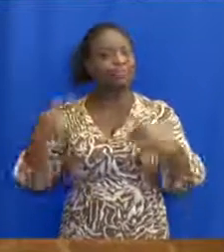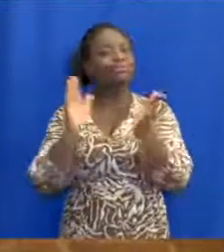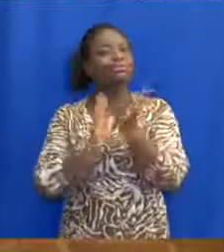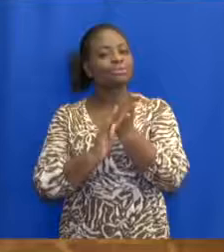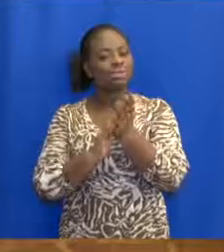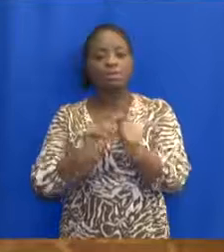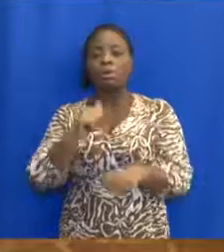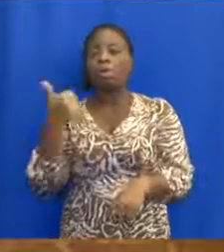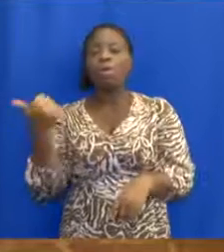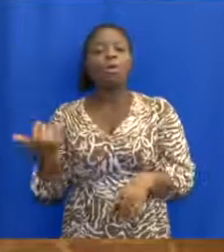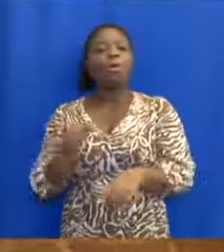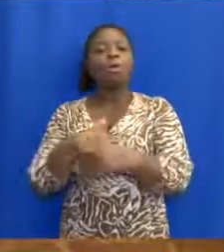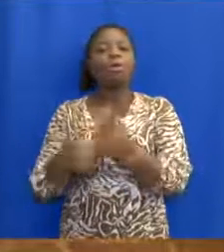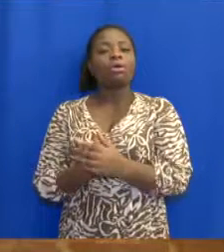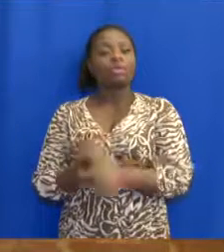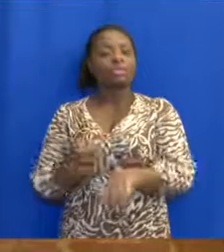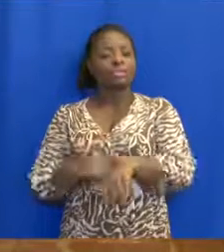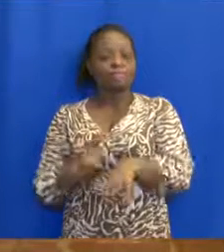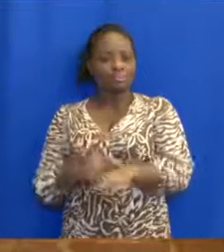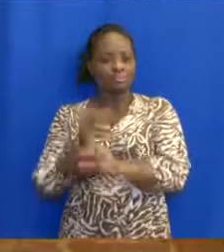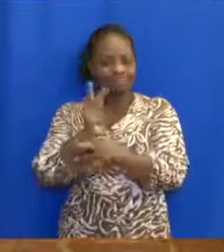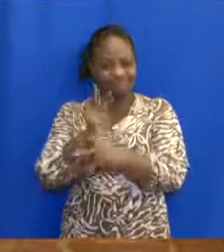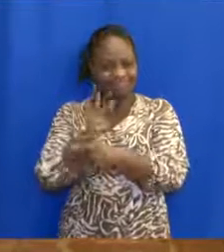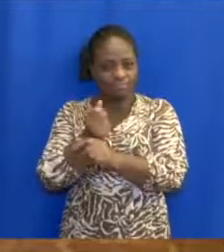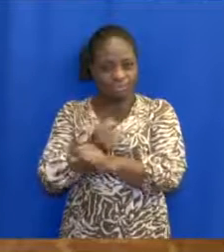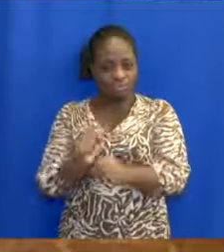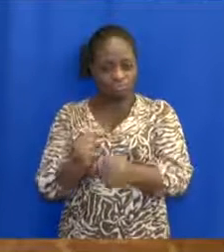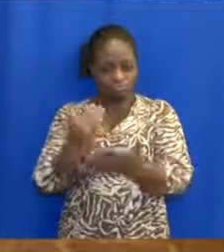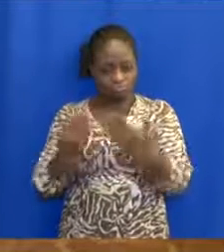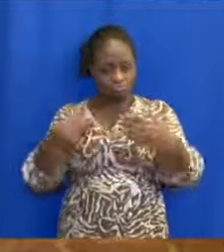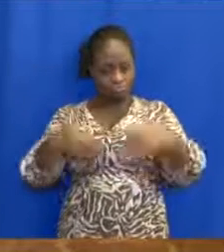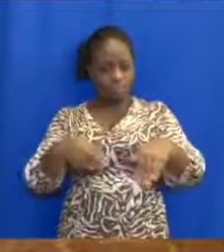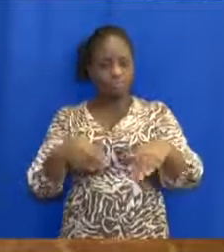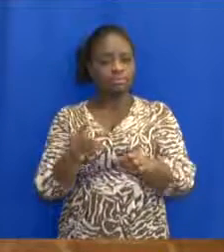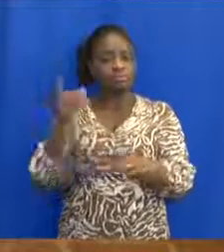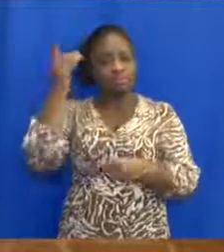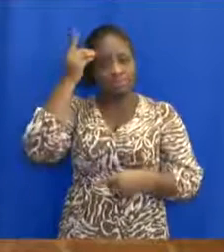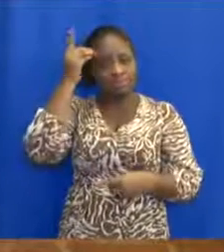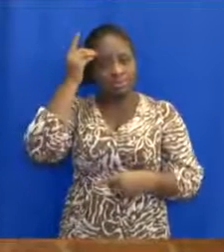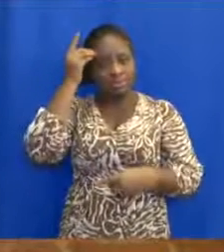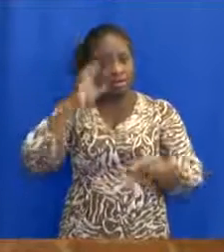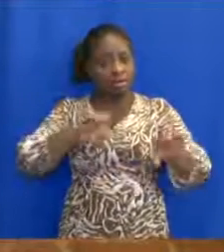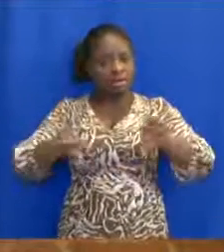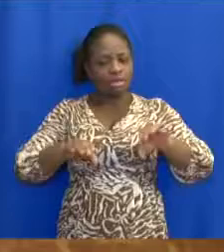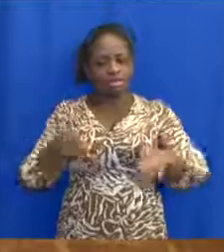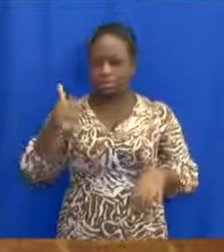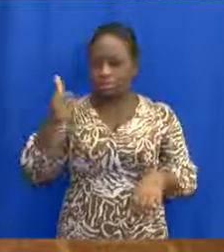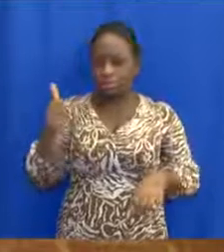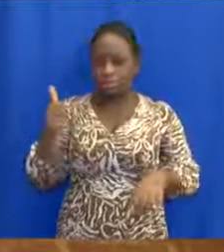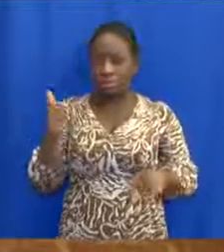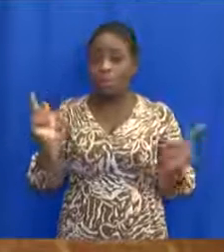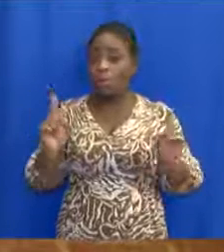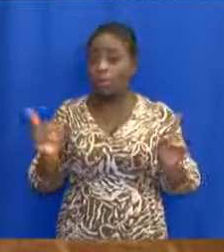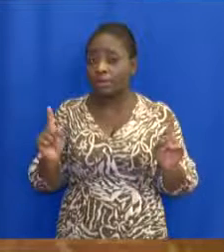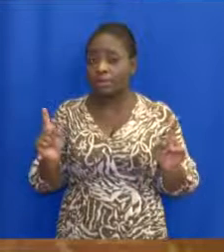and all the time keeping safe, containing the spread of the disease, and acting swiftly where and